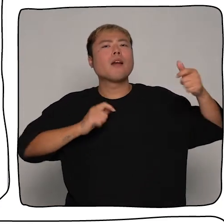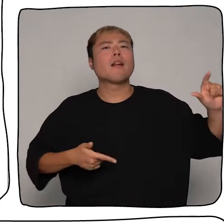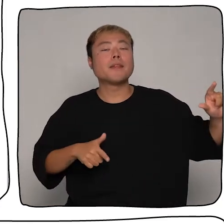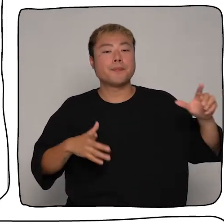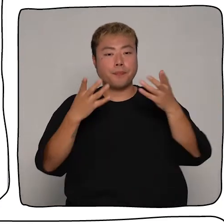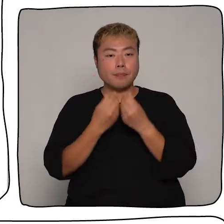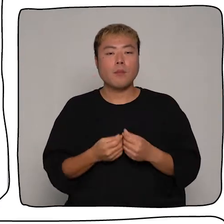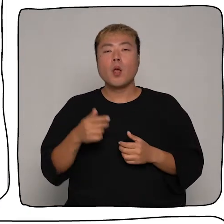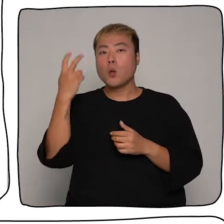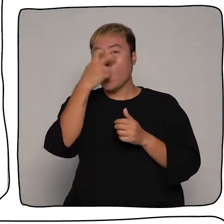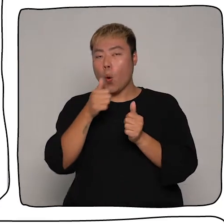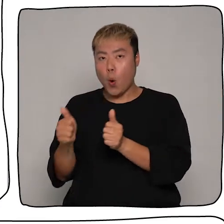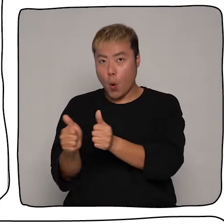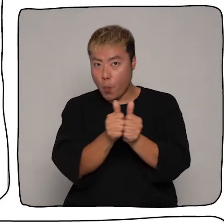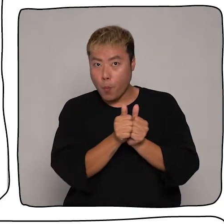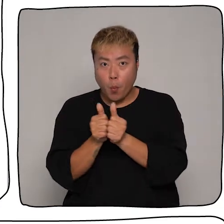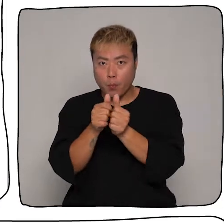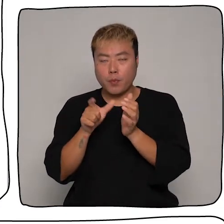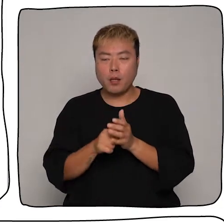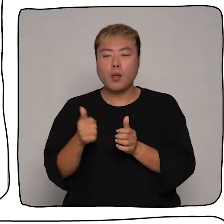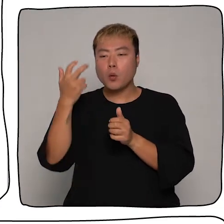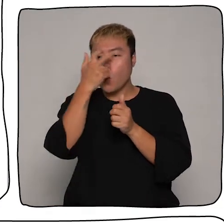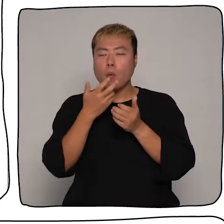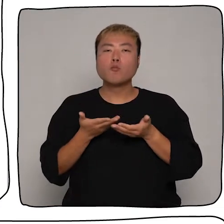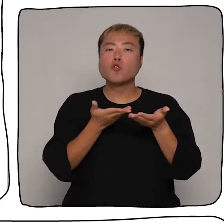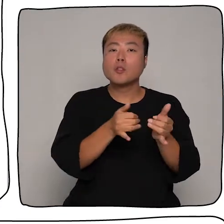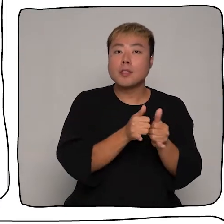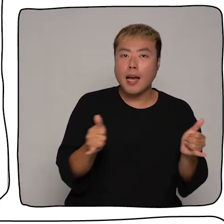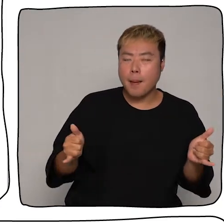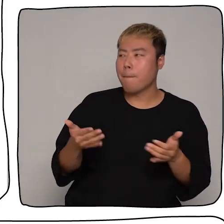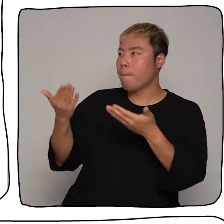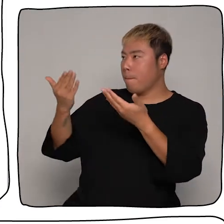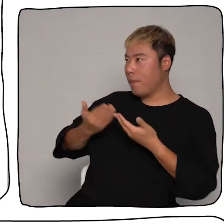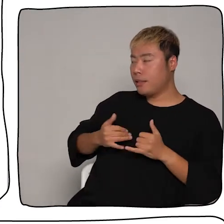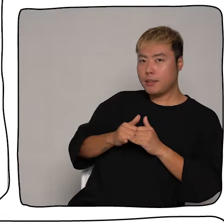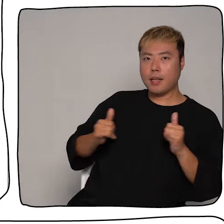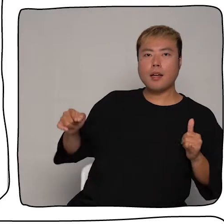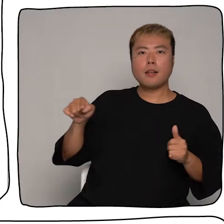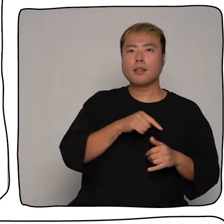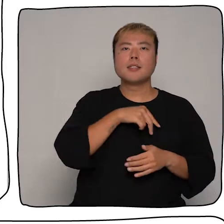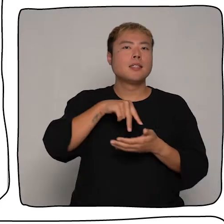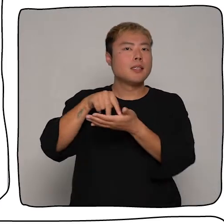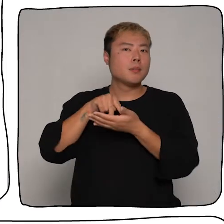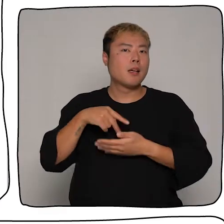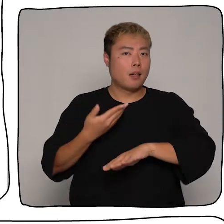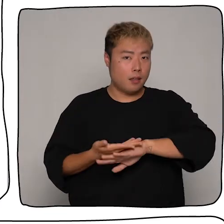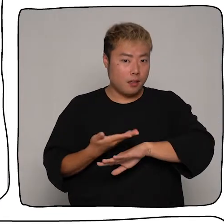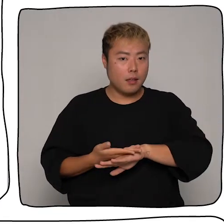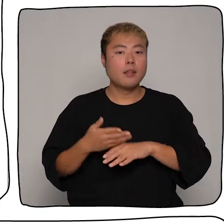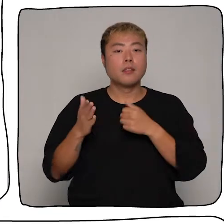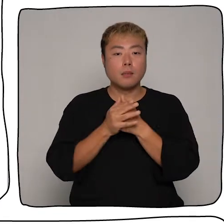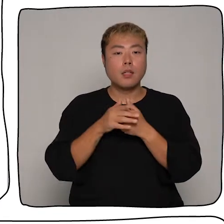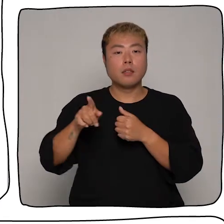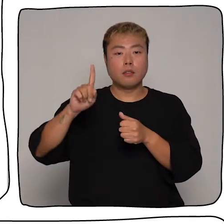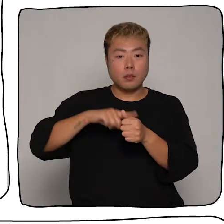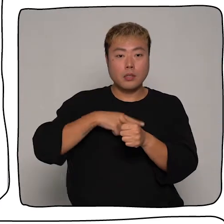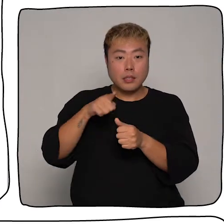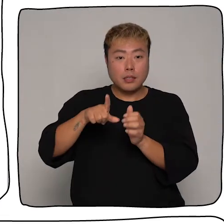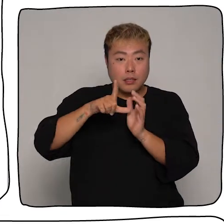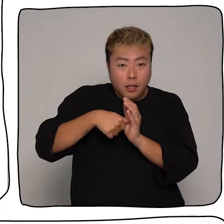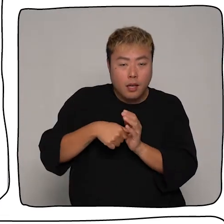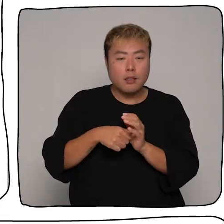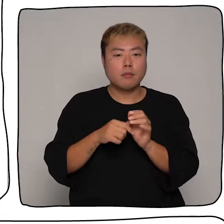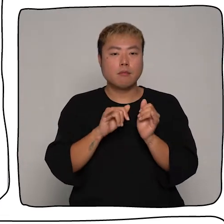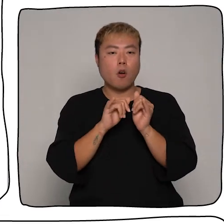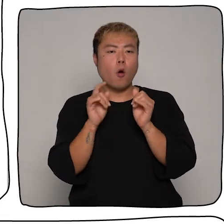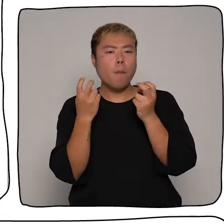between caregivers and care receivers would be suggestive to speculate on another way of meeting someone